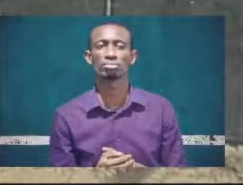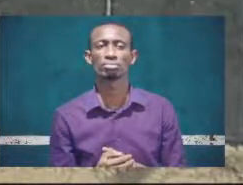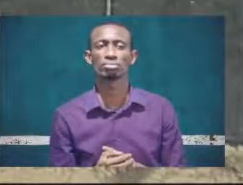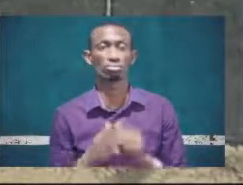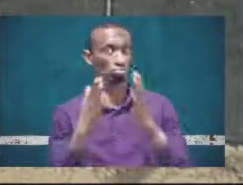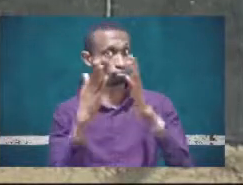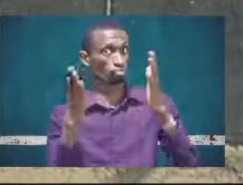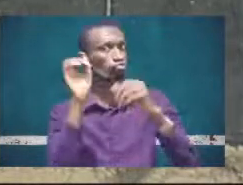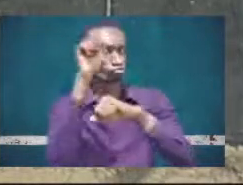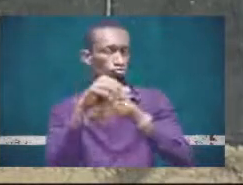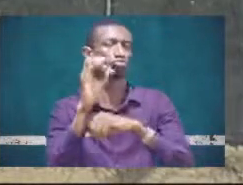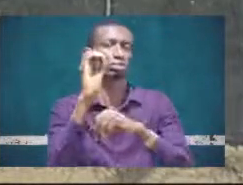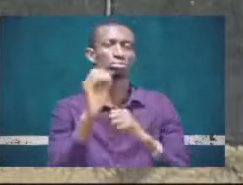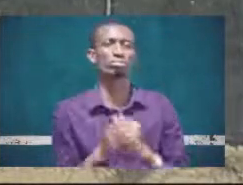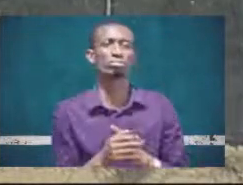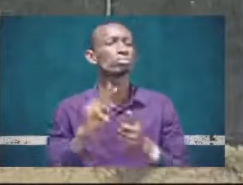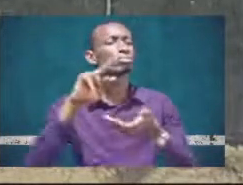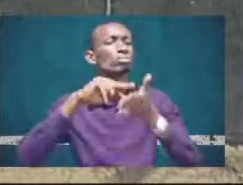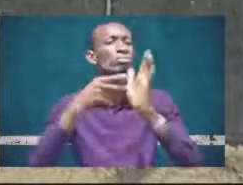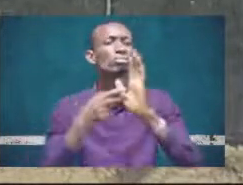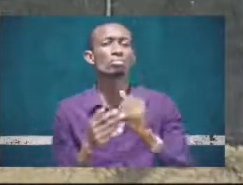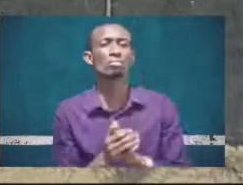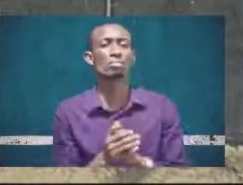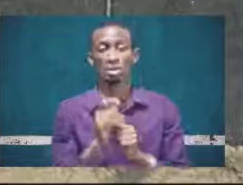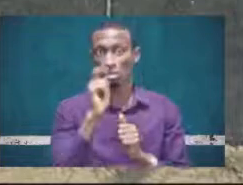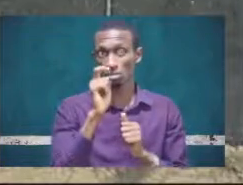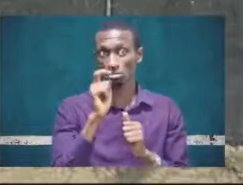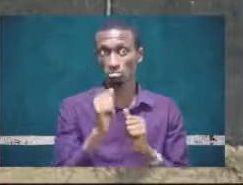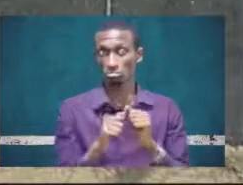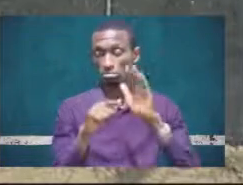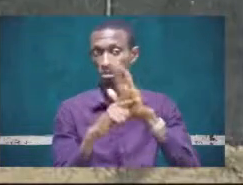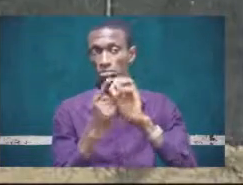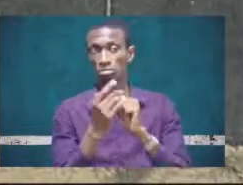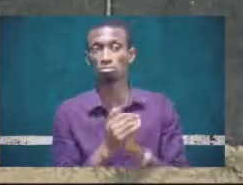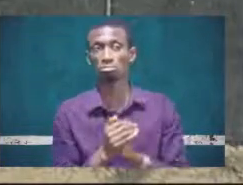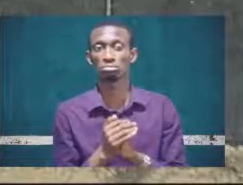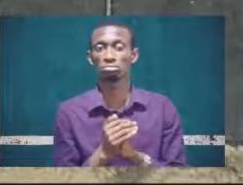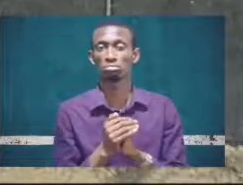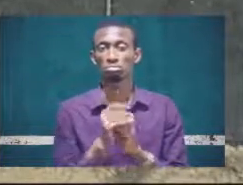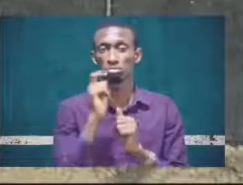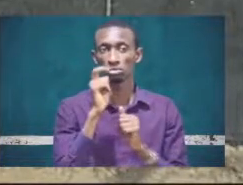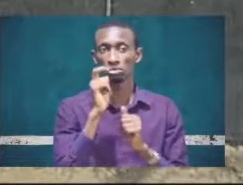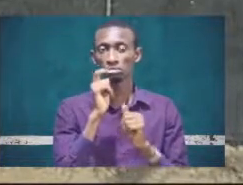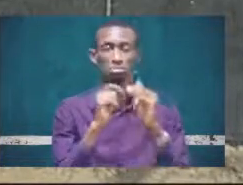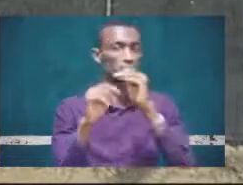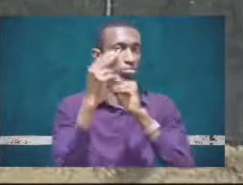greater than 0, means that x minus 1 times x squared plus